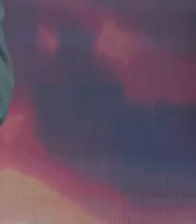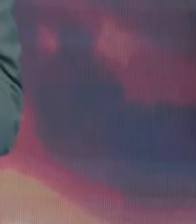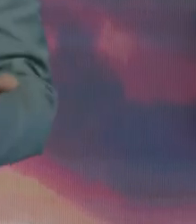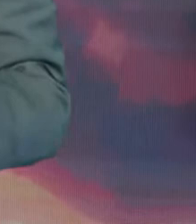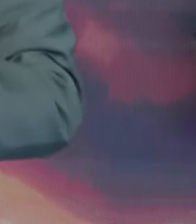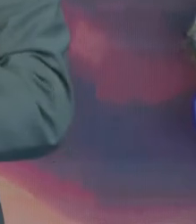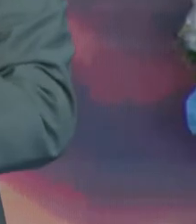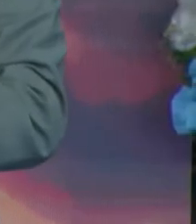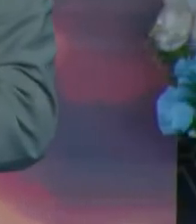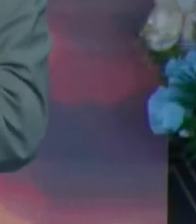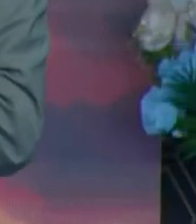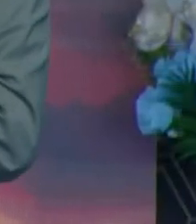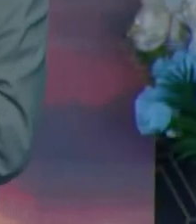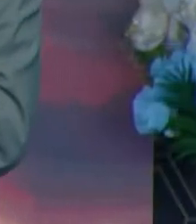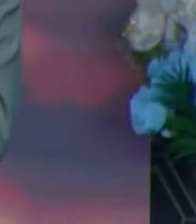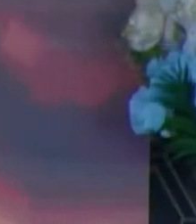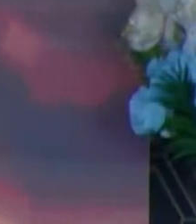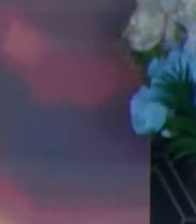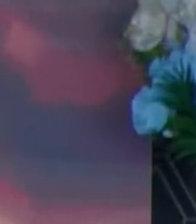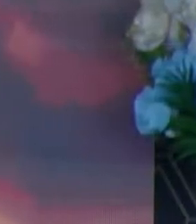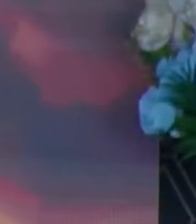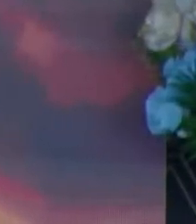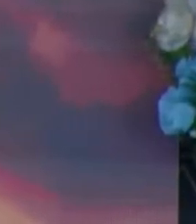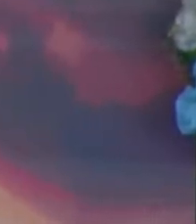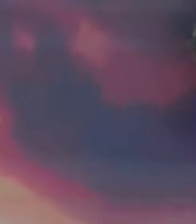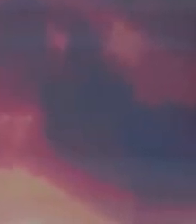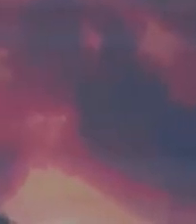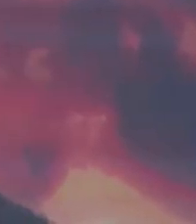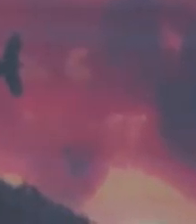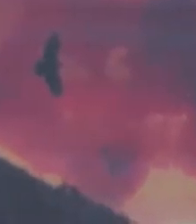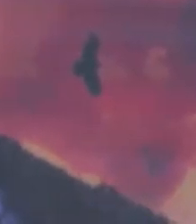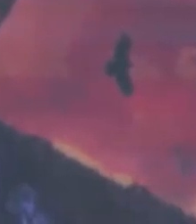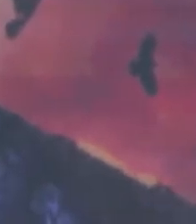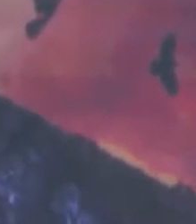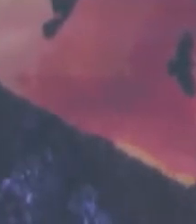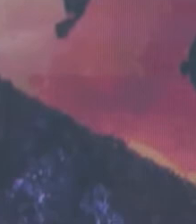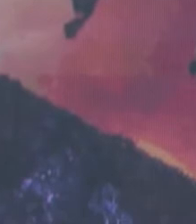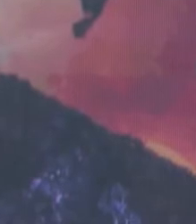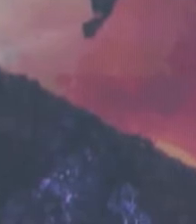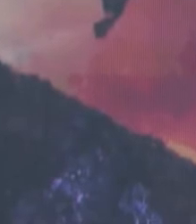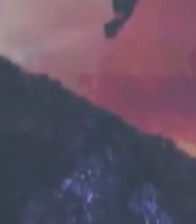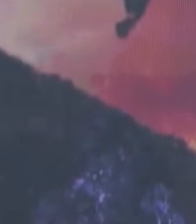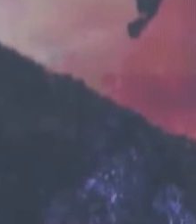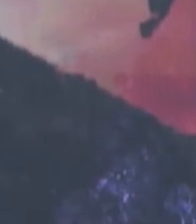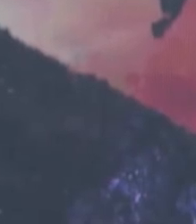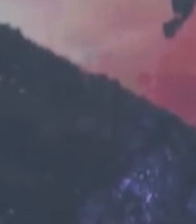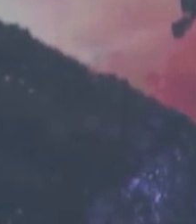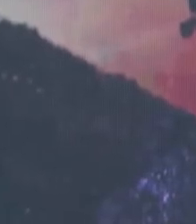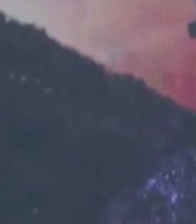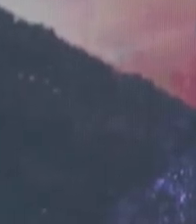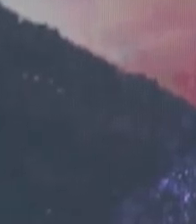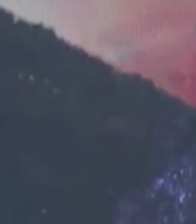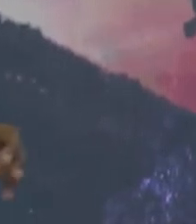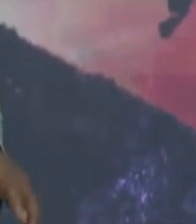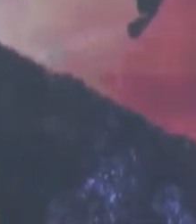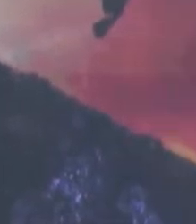sin, but alive unto God through Jesus Christ our Lord. Verse 12